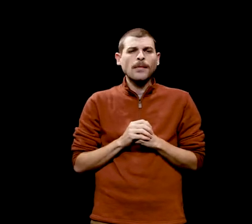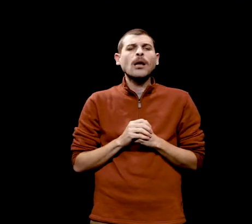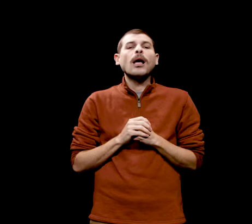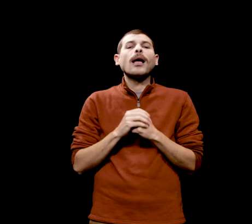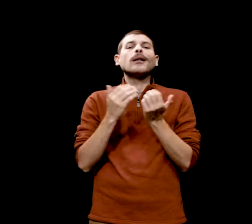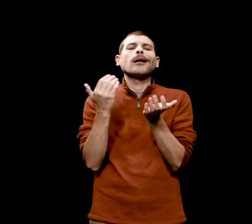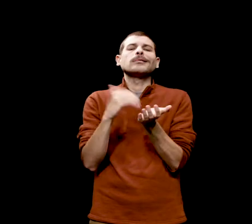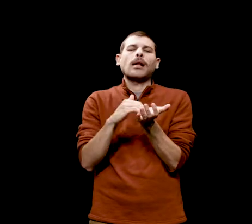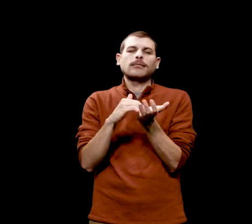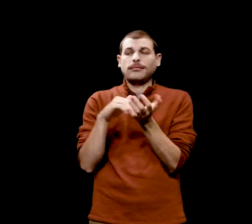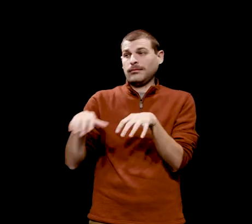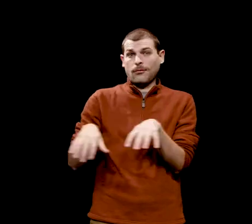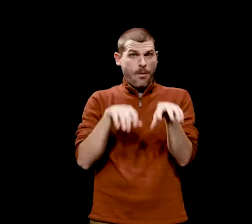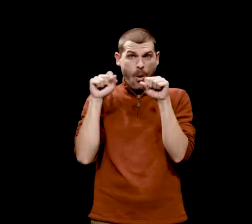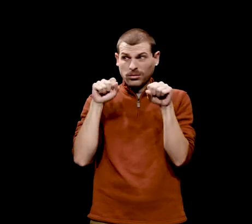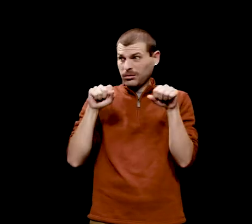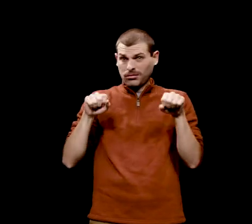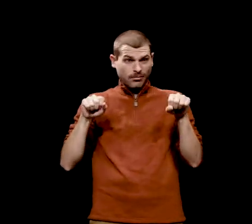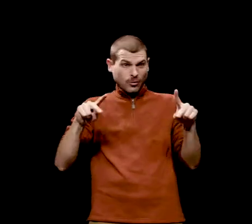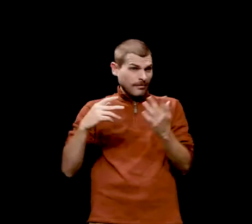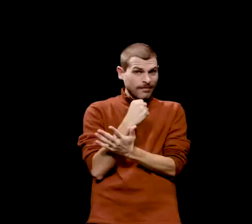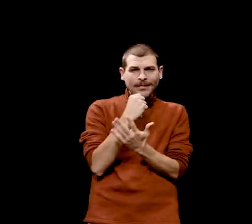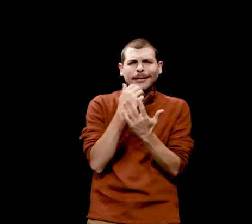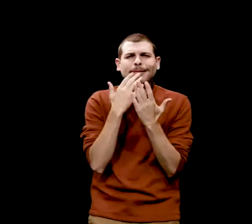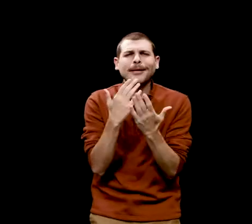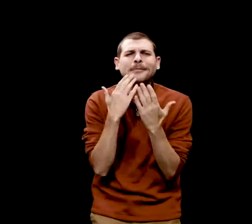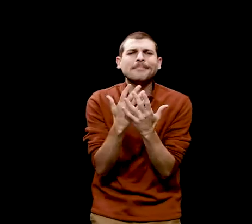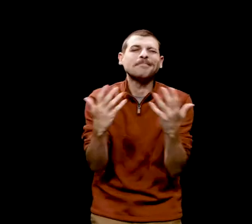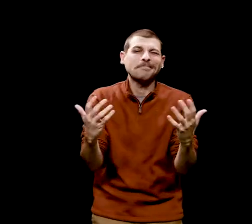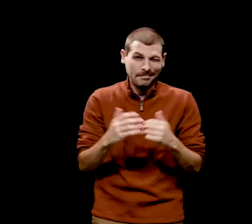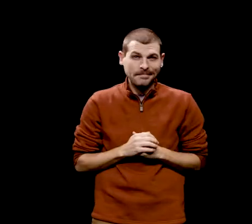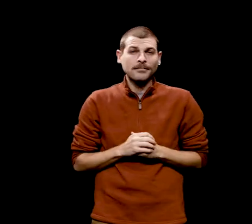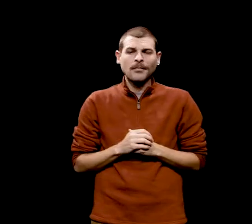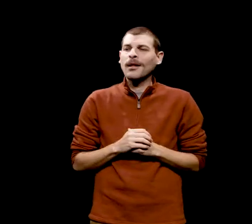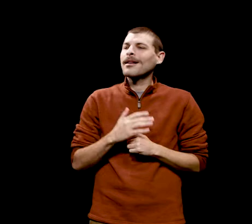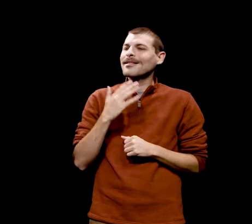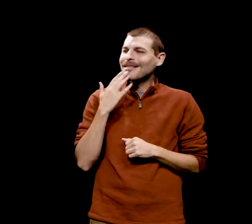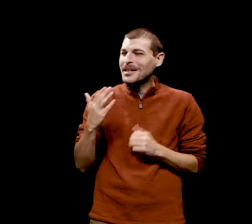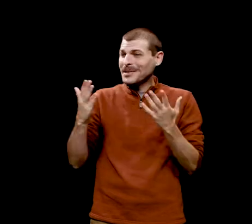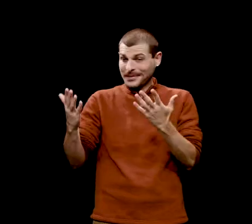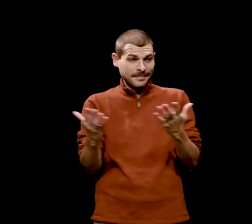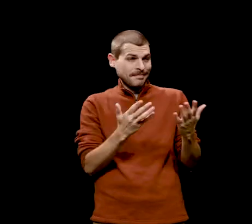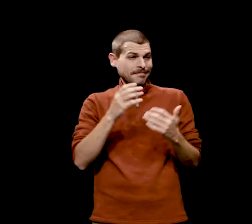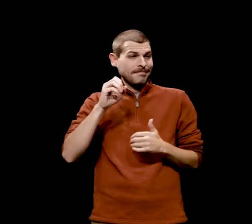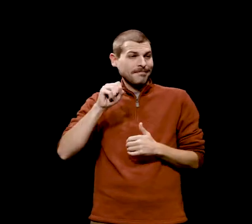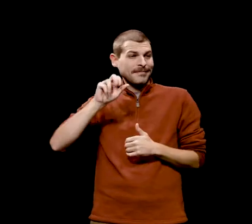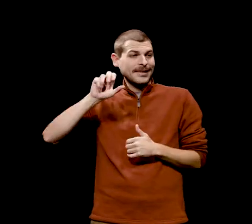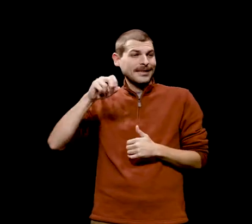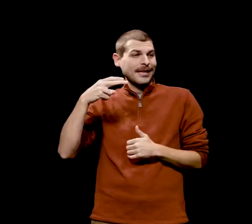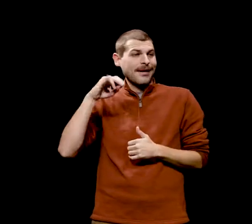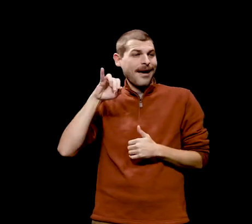everybody for hosting us and giving us this forum here today. Thank you. Thank you. Sarah Iannarone, your time